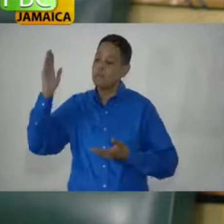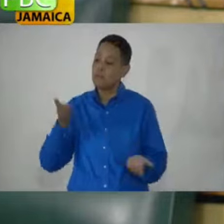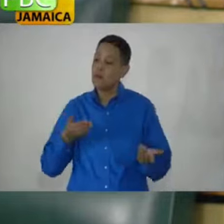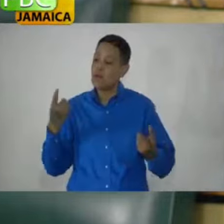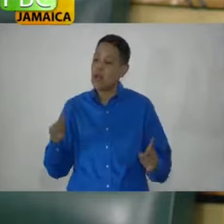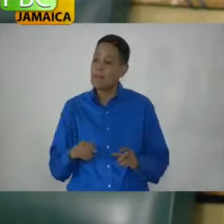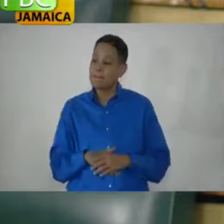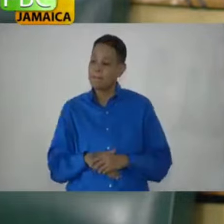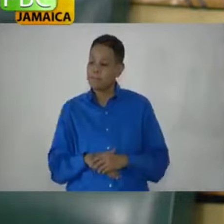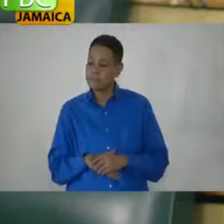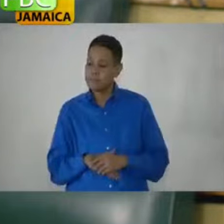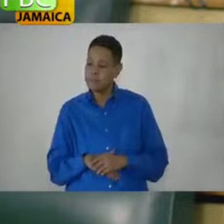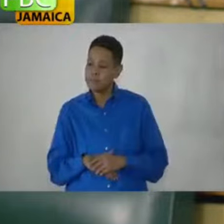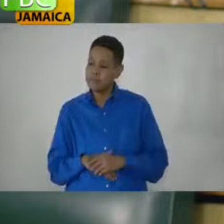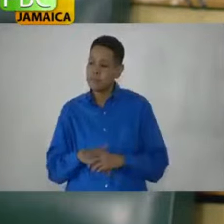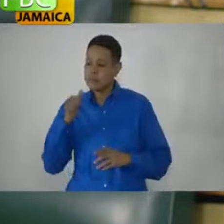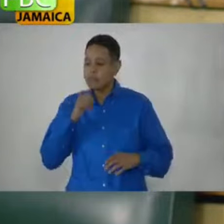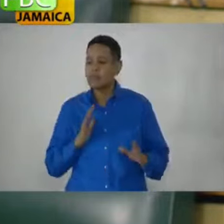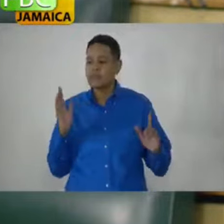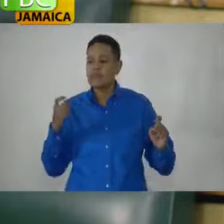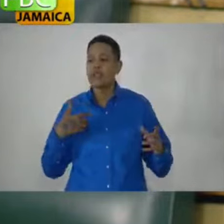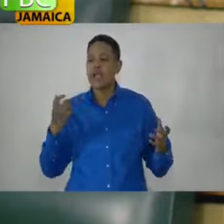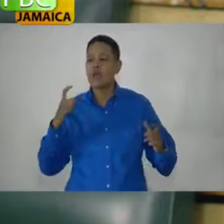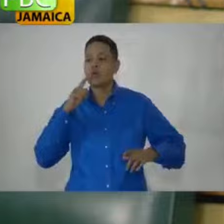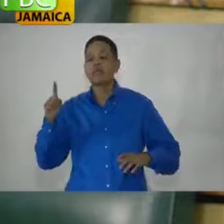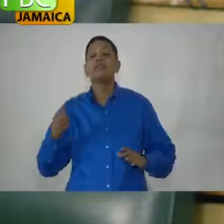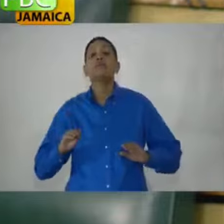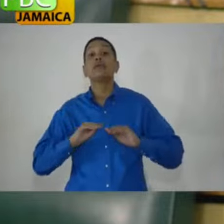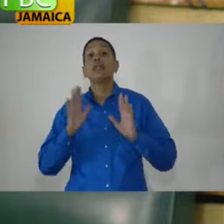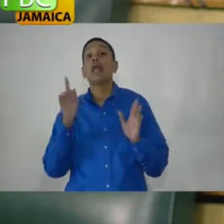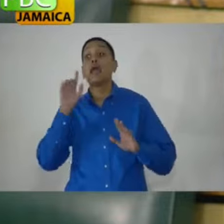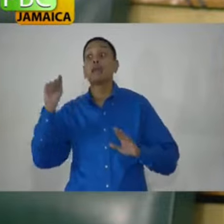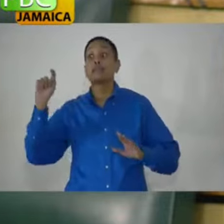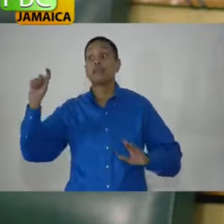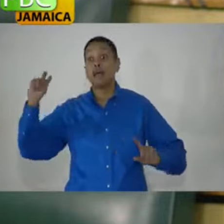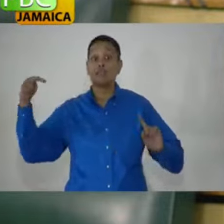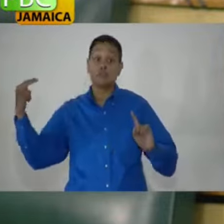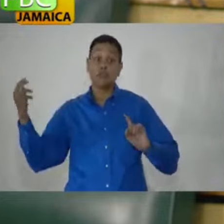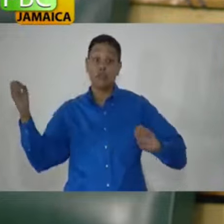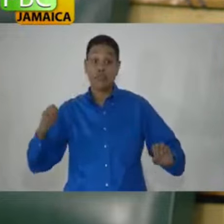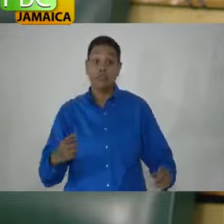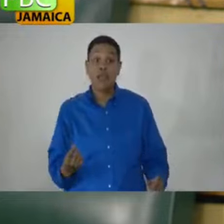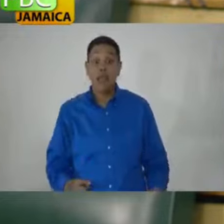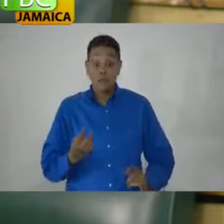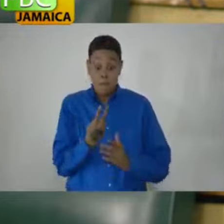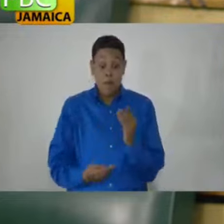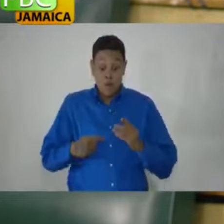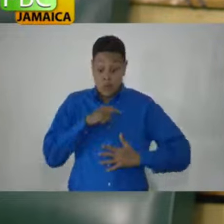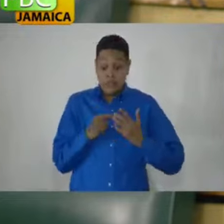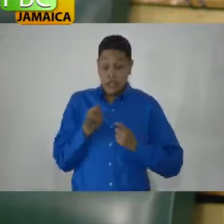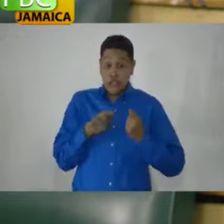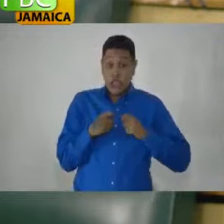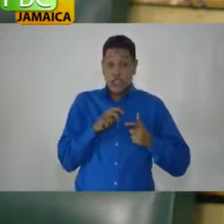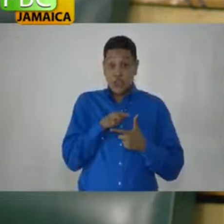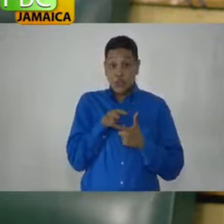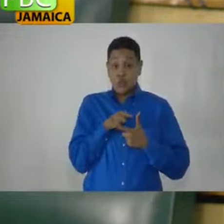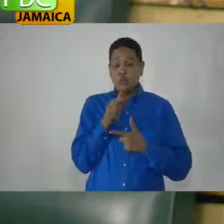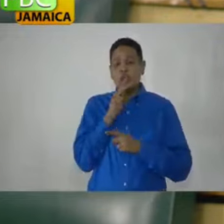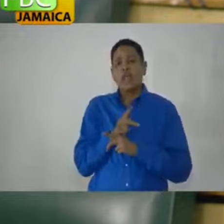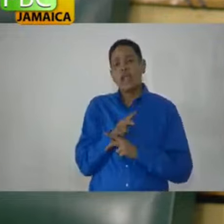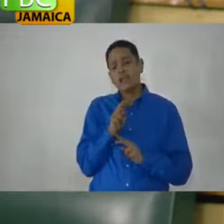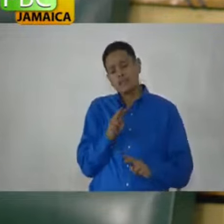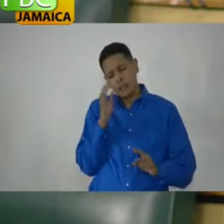Madam Speaker, I want to be explicit on the fiscal position. Both of these changes have been